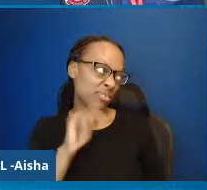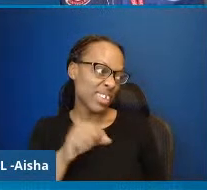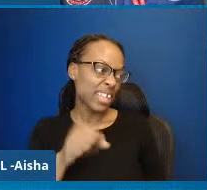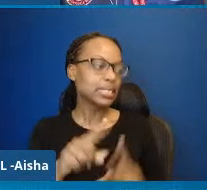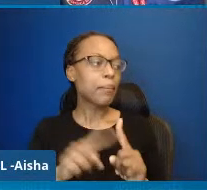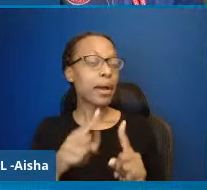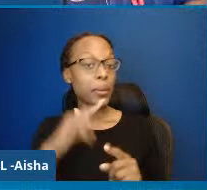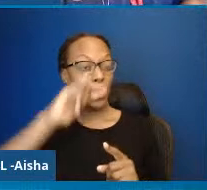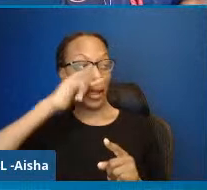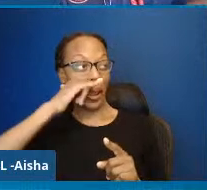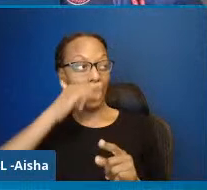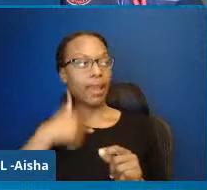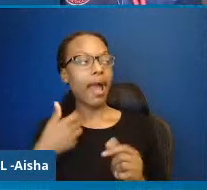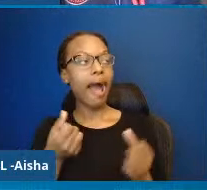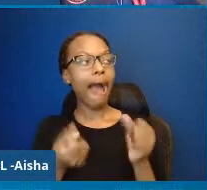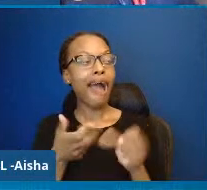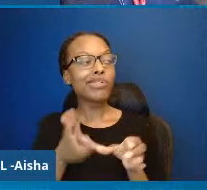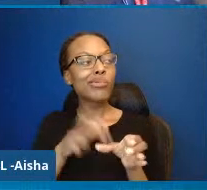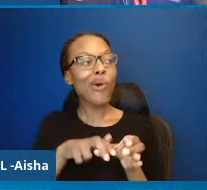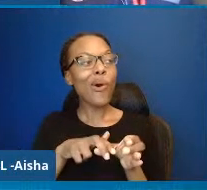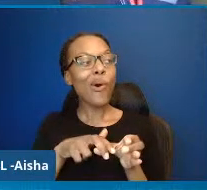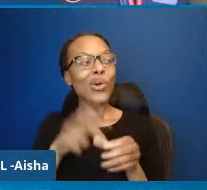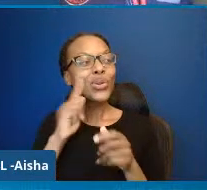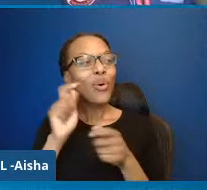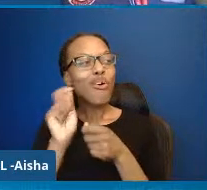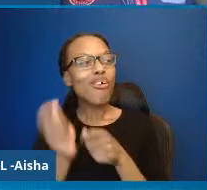kid was a golf cart.